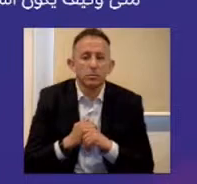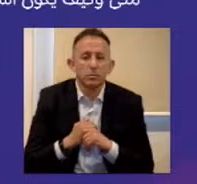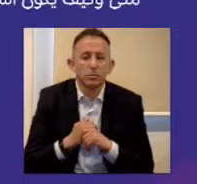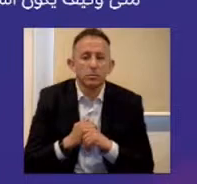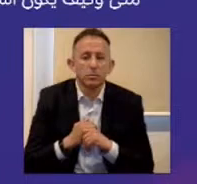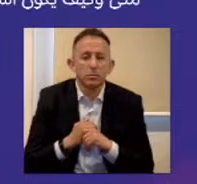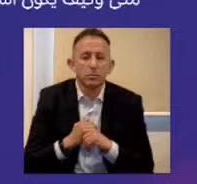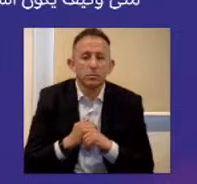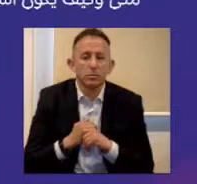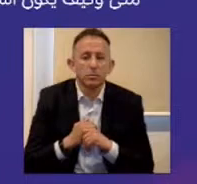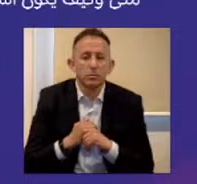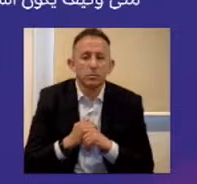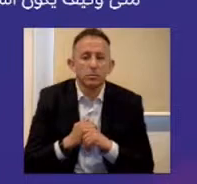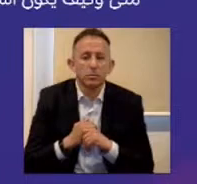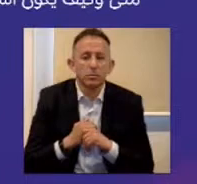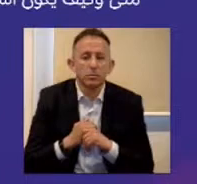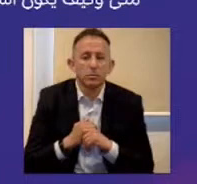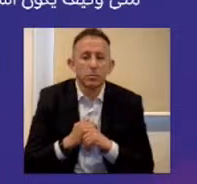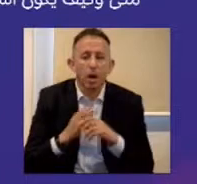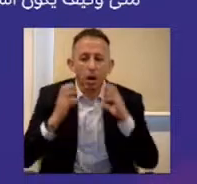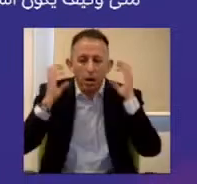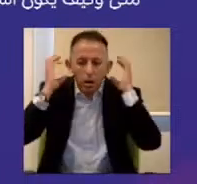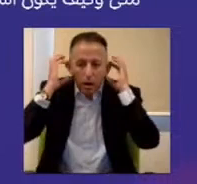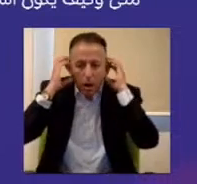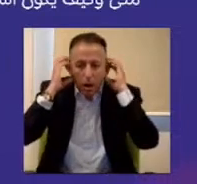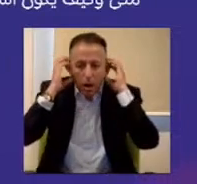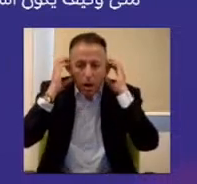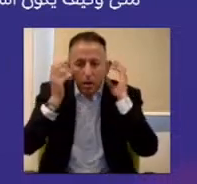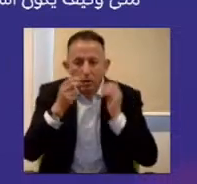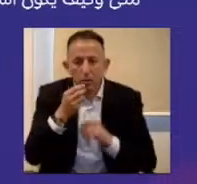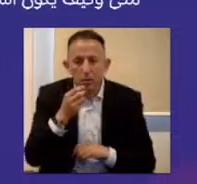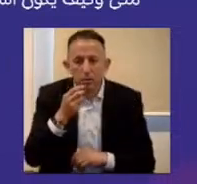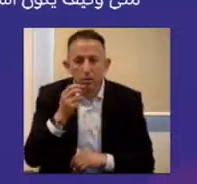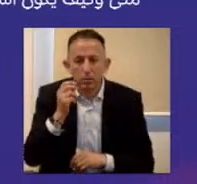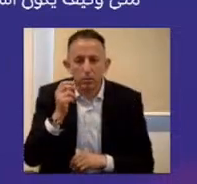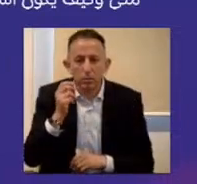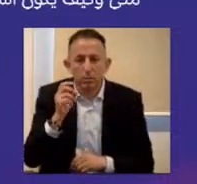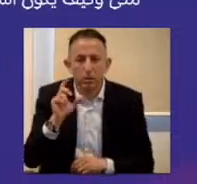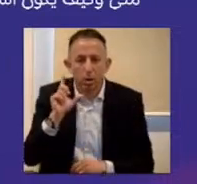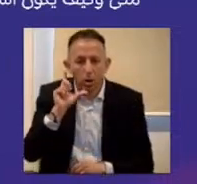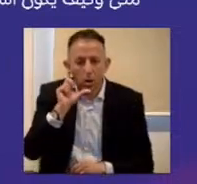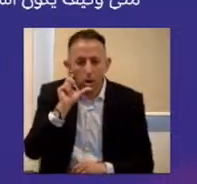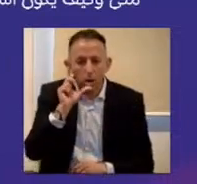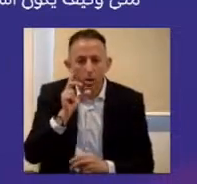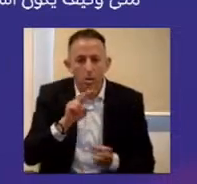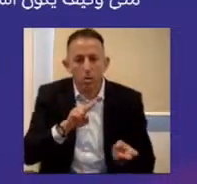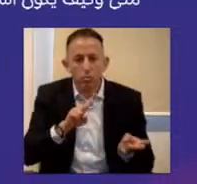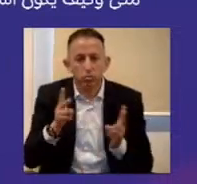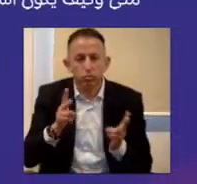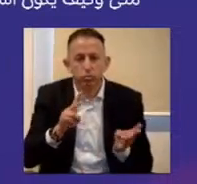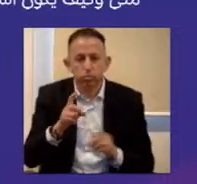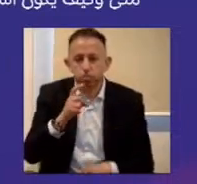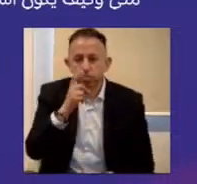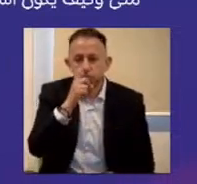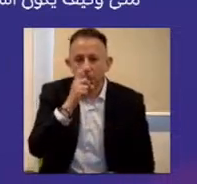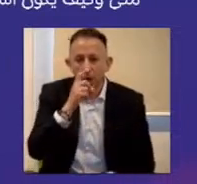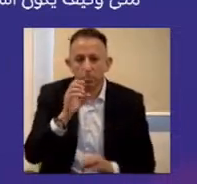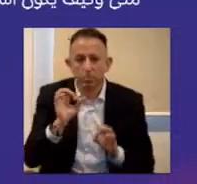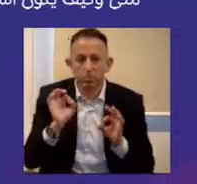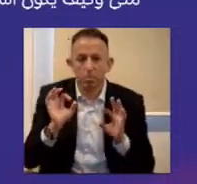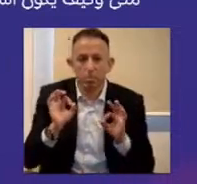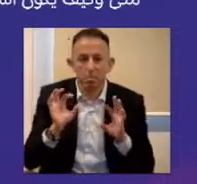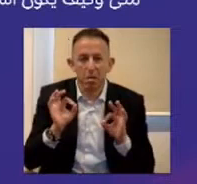about reasoning and modeling knowledge, and about using all kinds of data and statistical inductions.